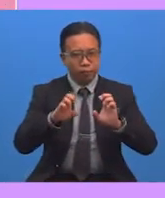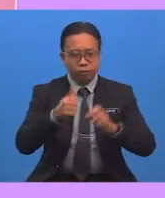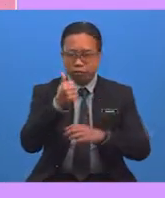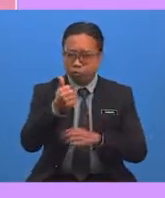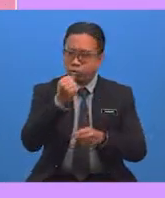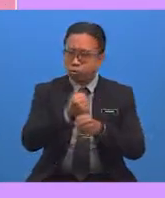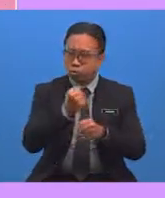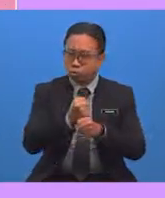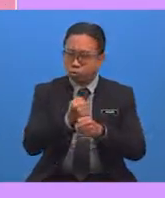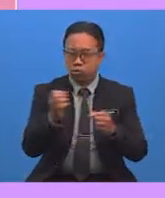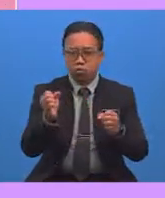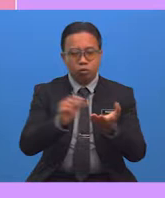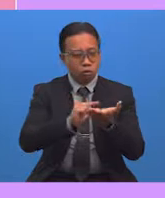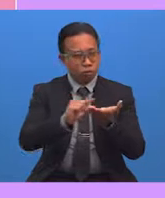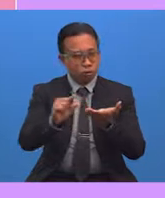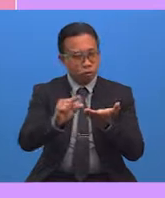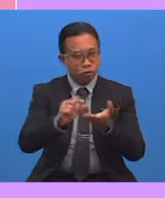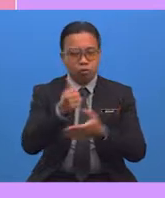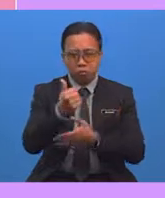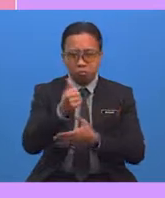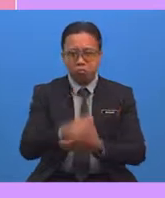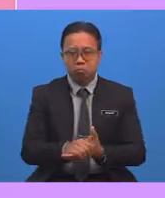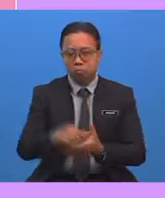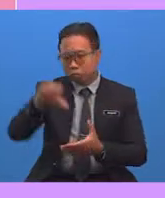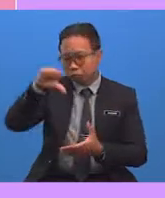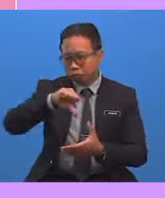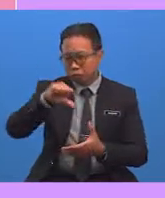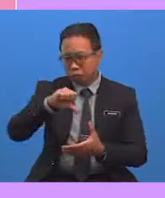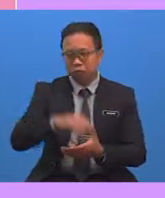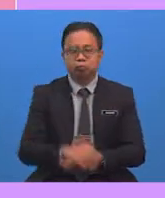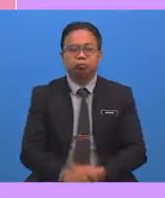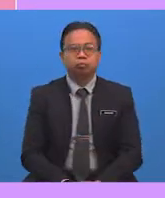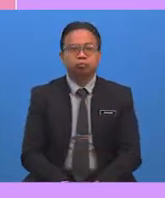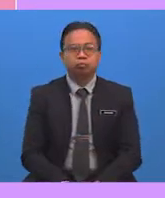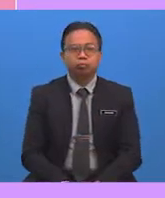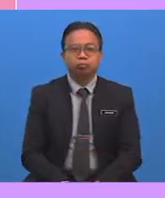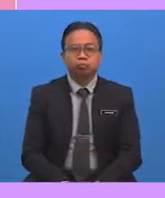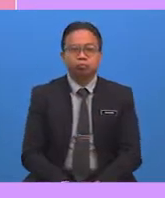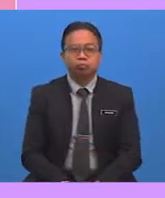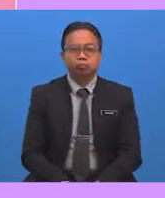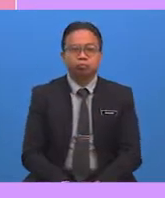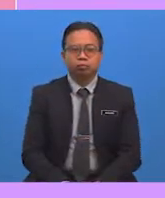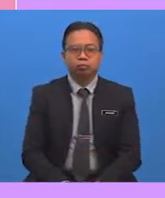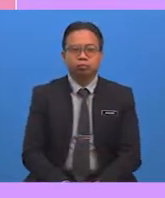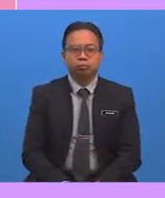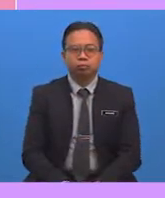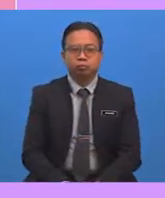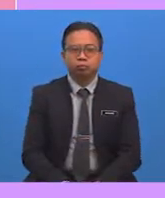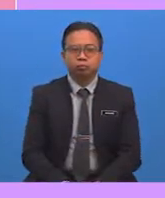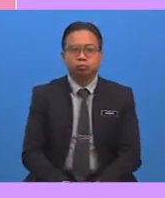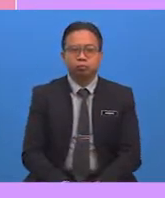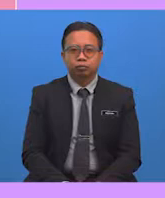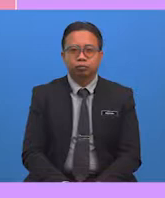with a good salary, fail interview, not outstanding in workplace, poor work attitude.